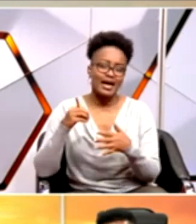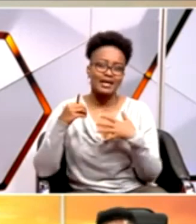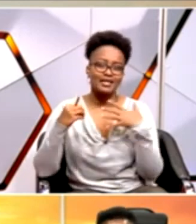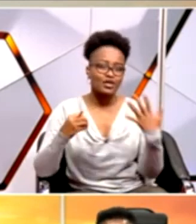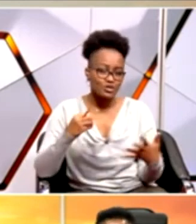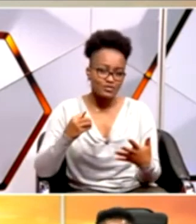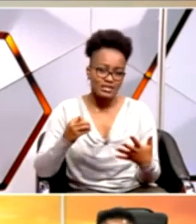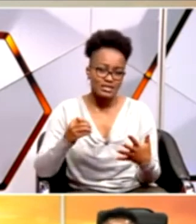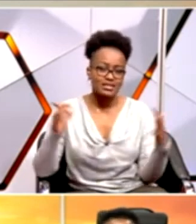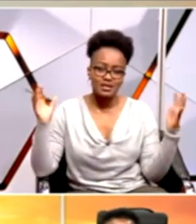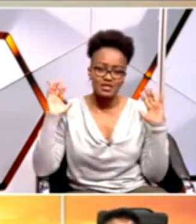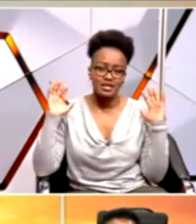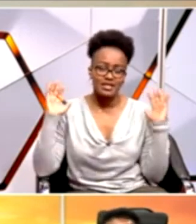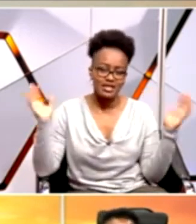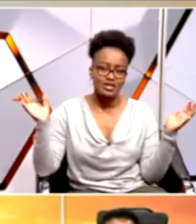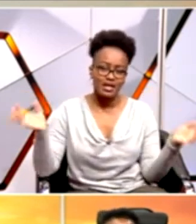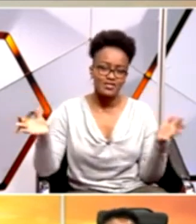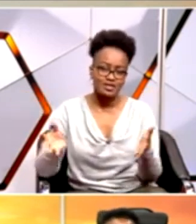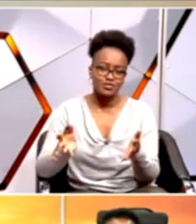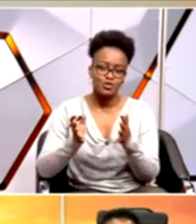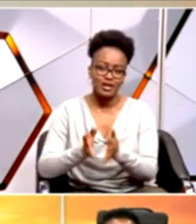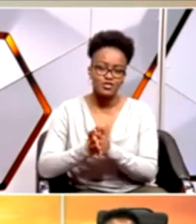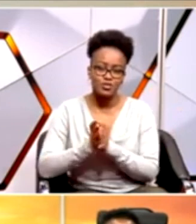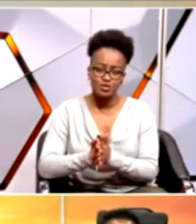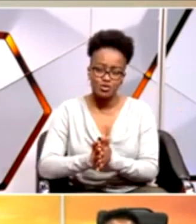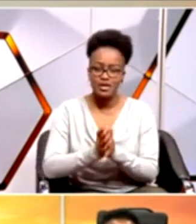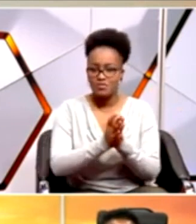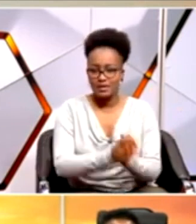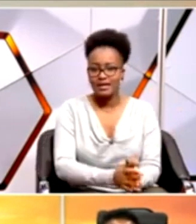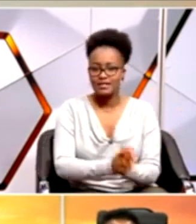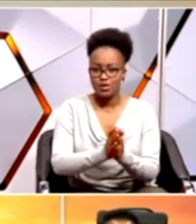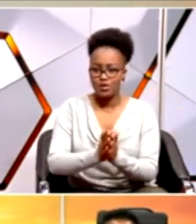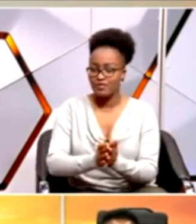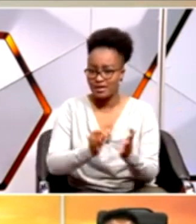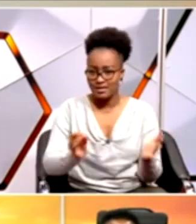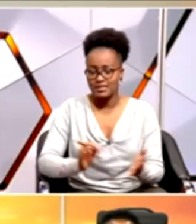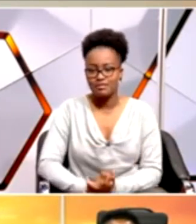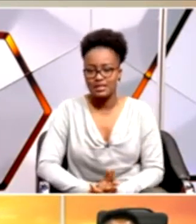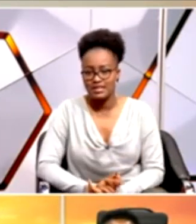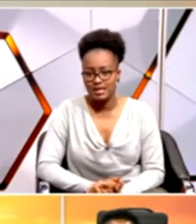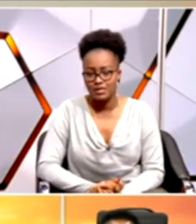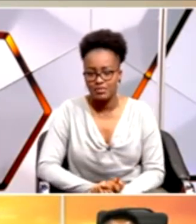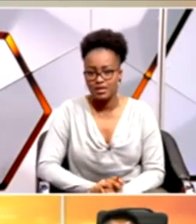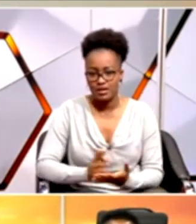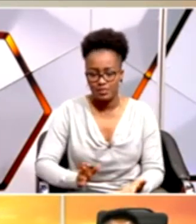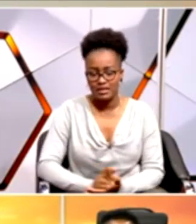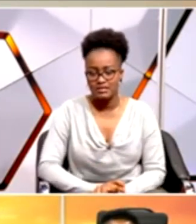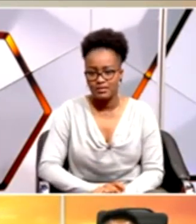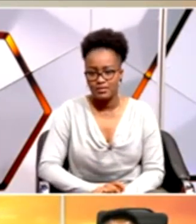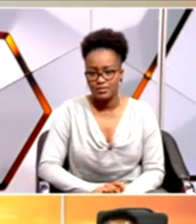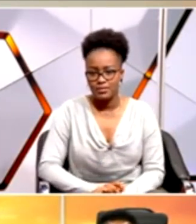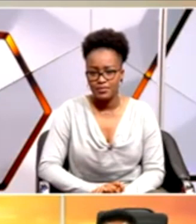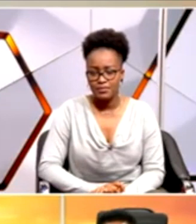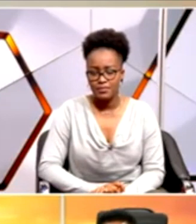maintained and inclusivity is something that each and every individual gets to enjoy regardless of the disability that may be in